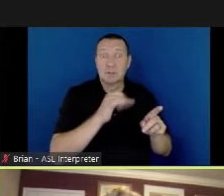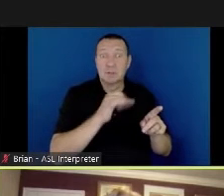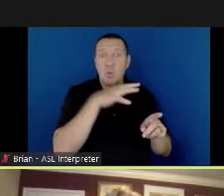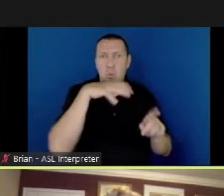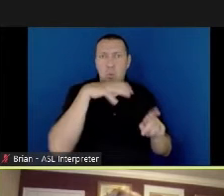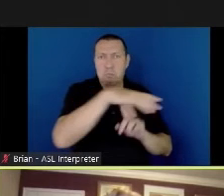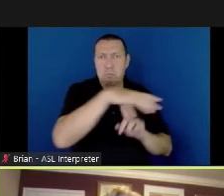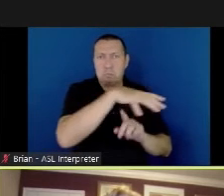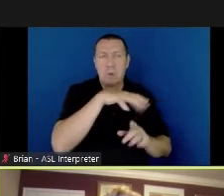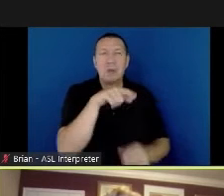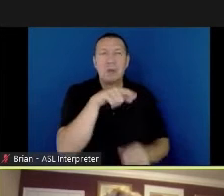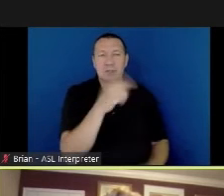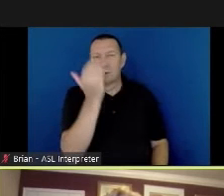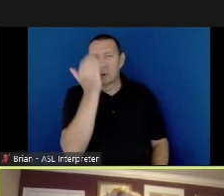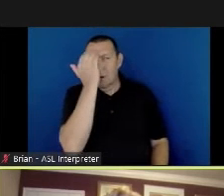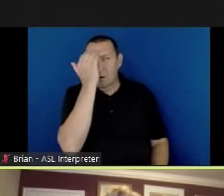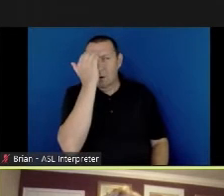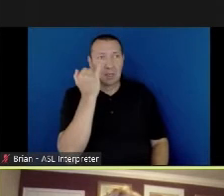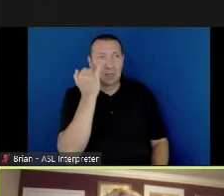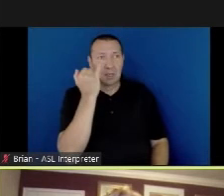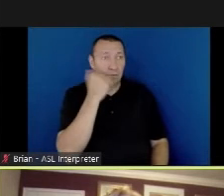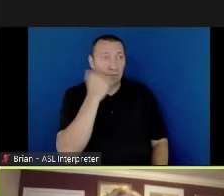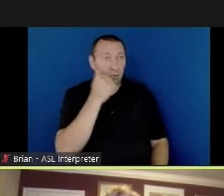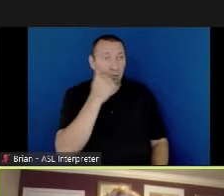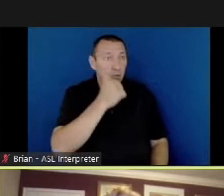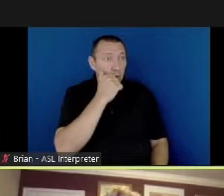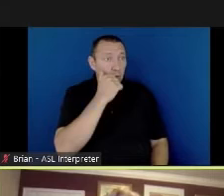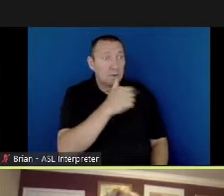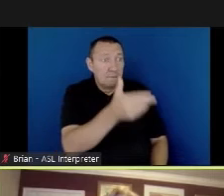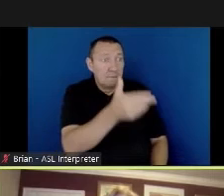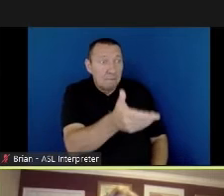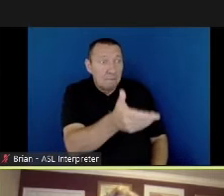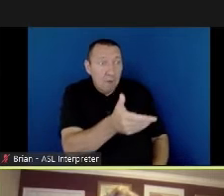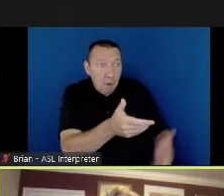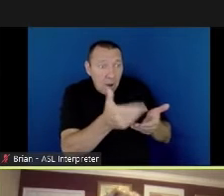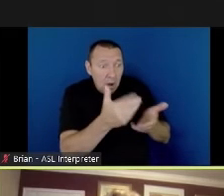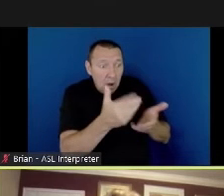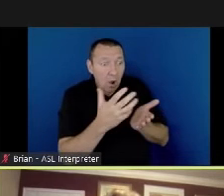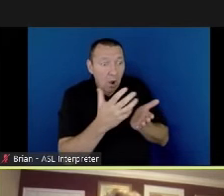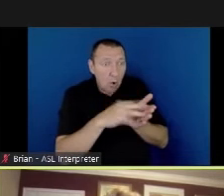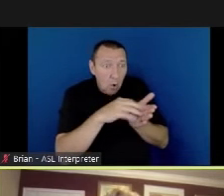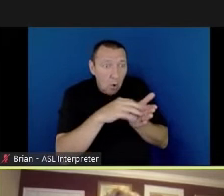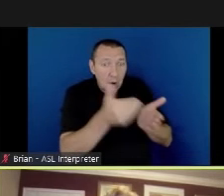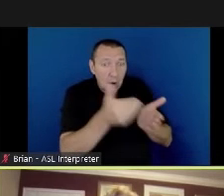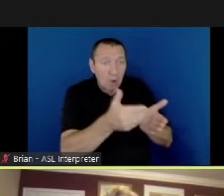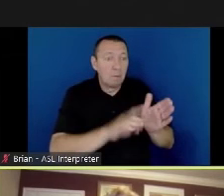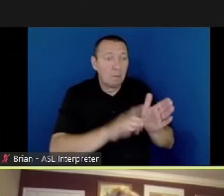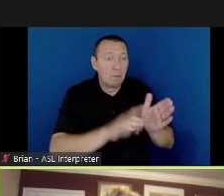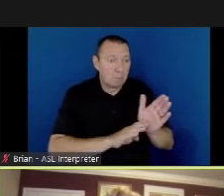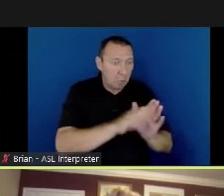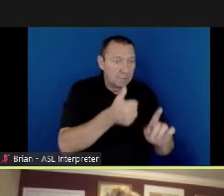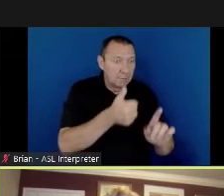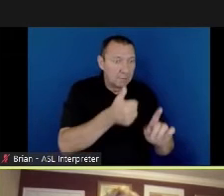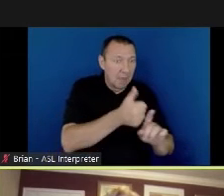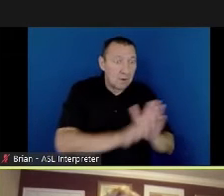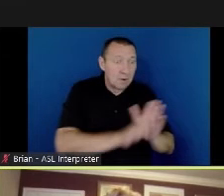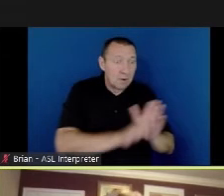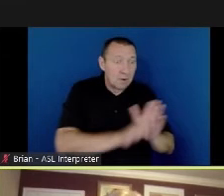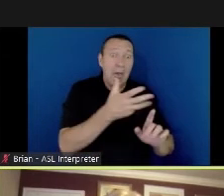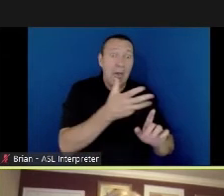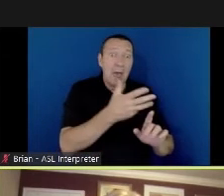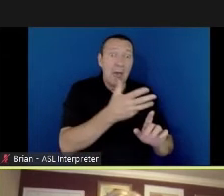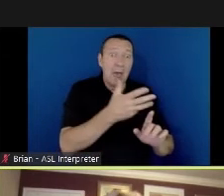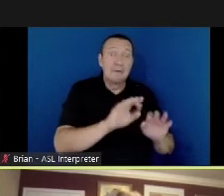that with increased opportunities, they would not only benefit themselves, but they would benefit their families,